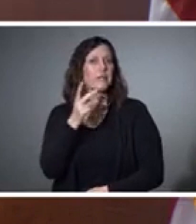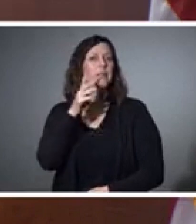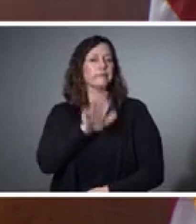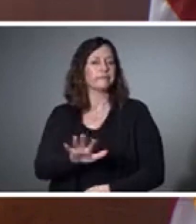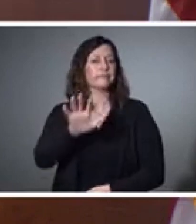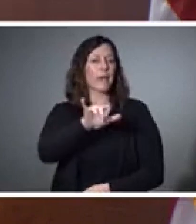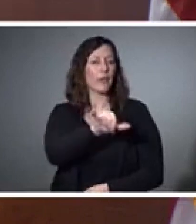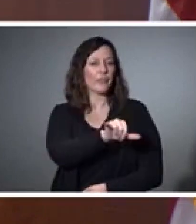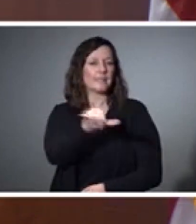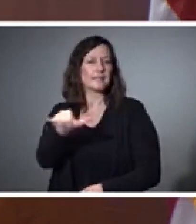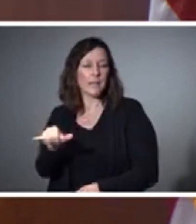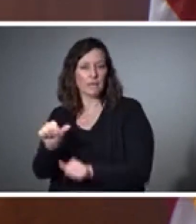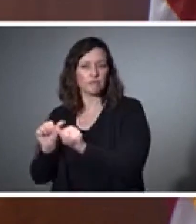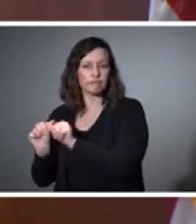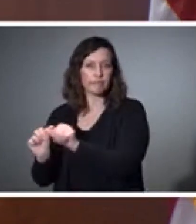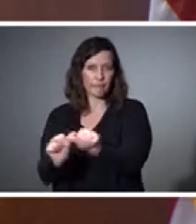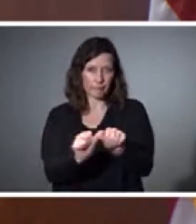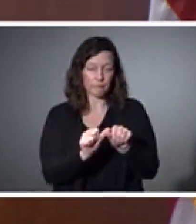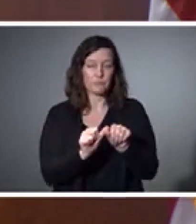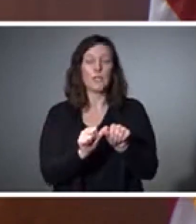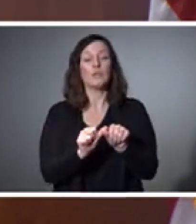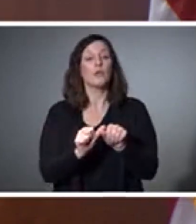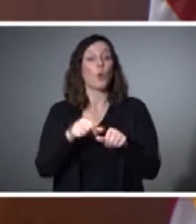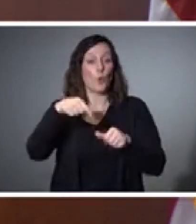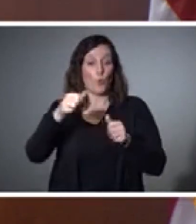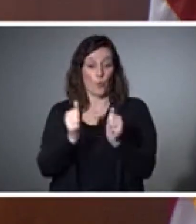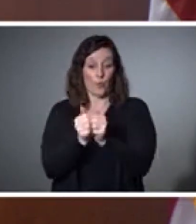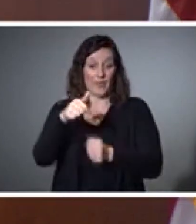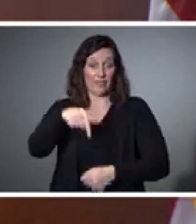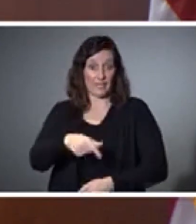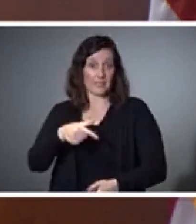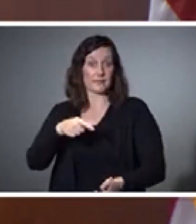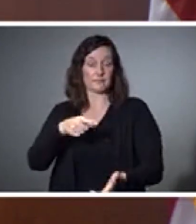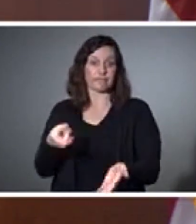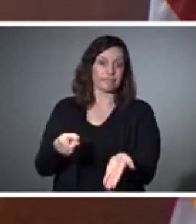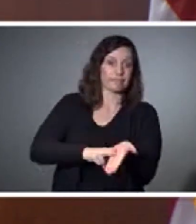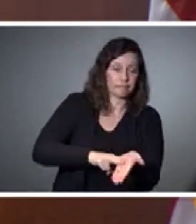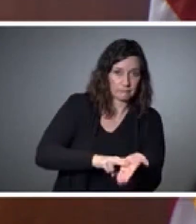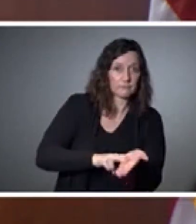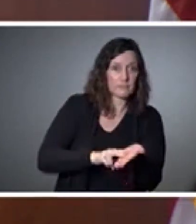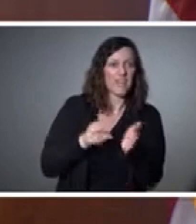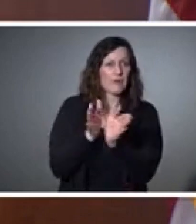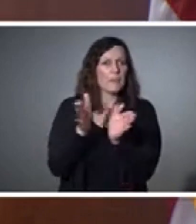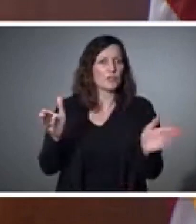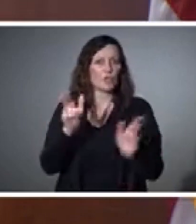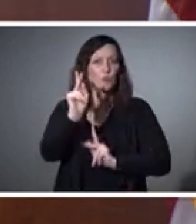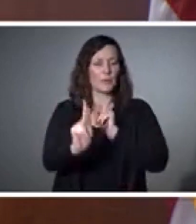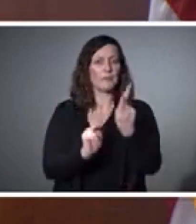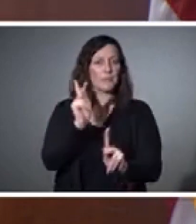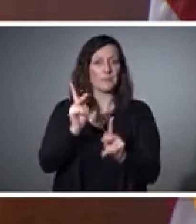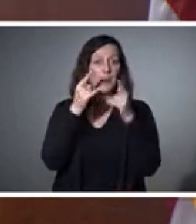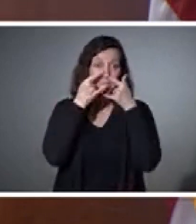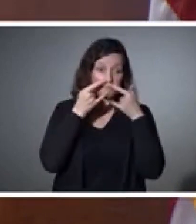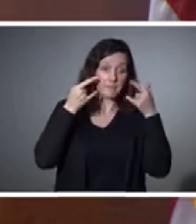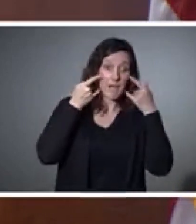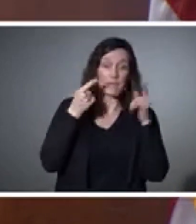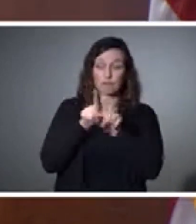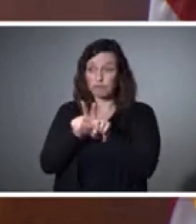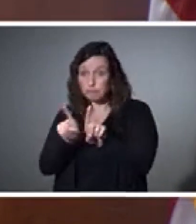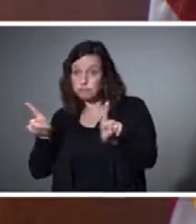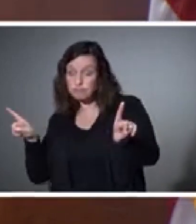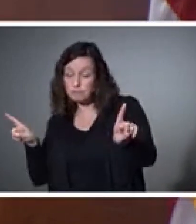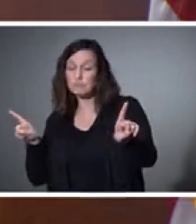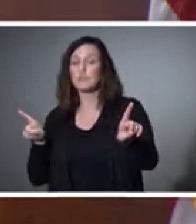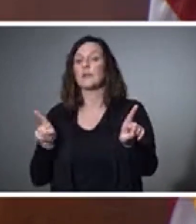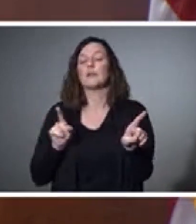with this order as we've seen from the general population, wearing masks and avoiding crowds, which